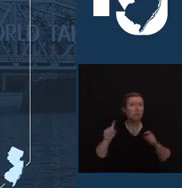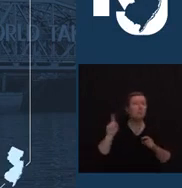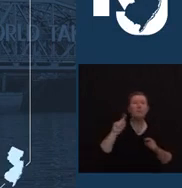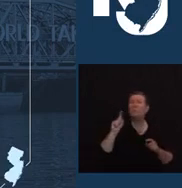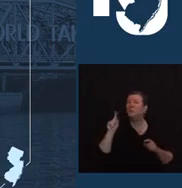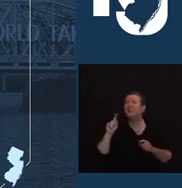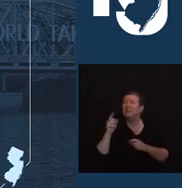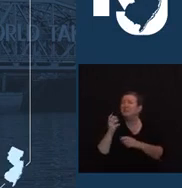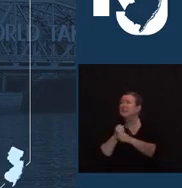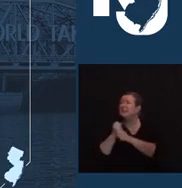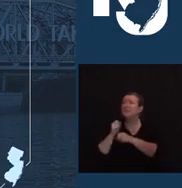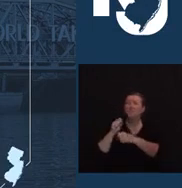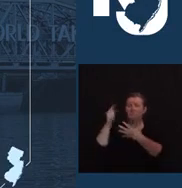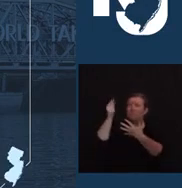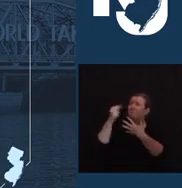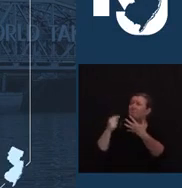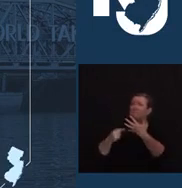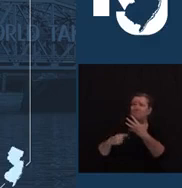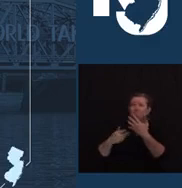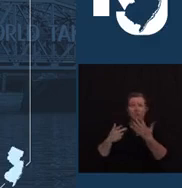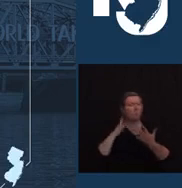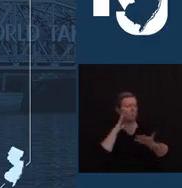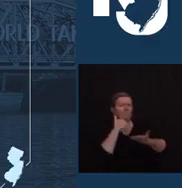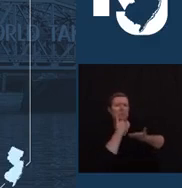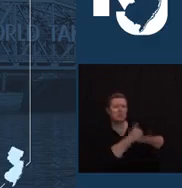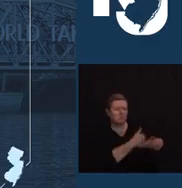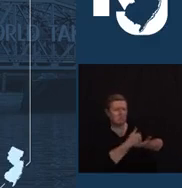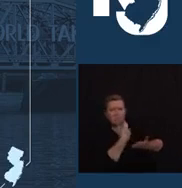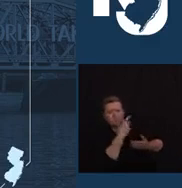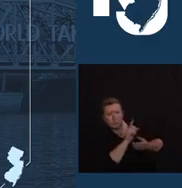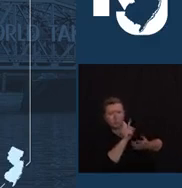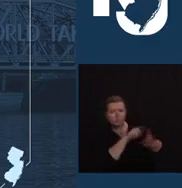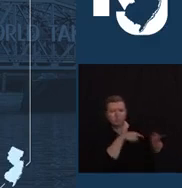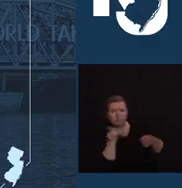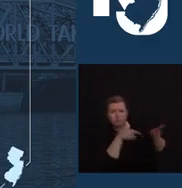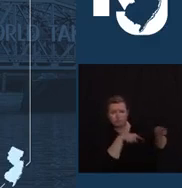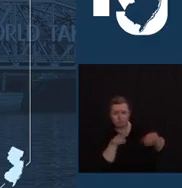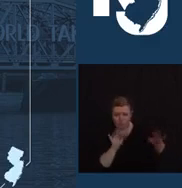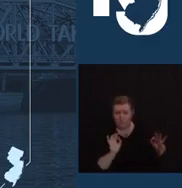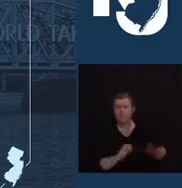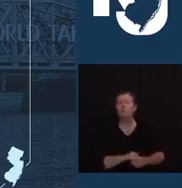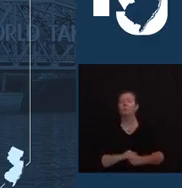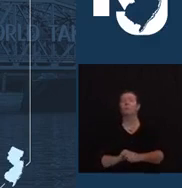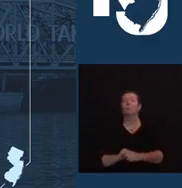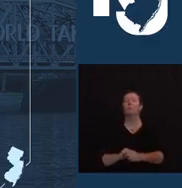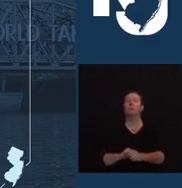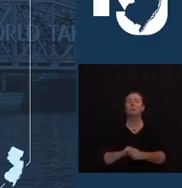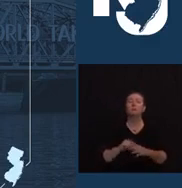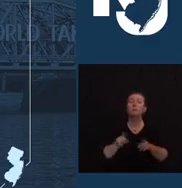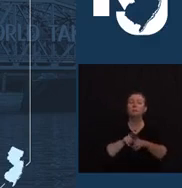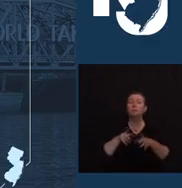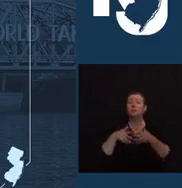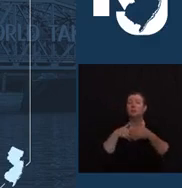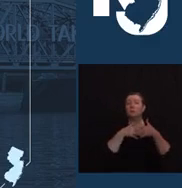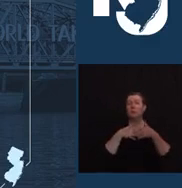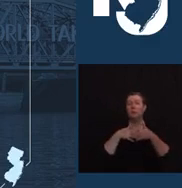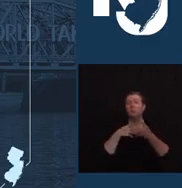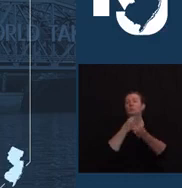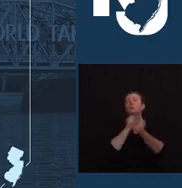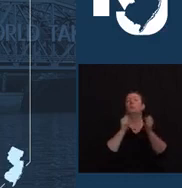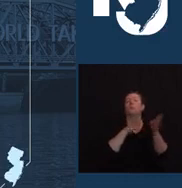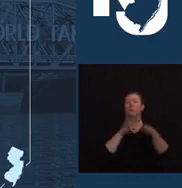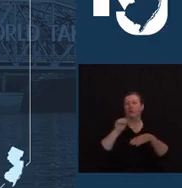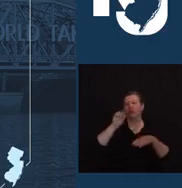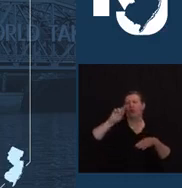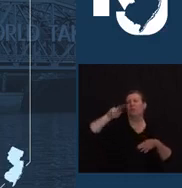also must make the most of the American Rescue Plan funds we've been given to support our small business community and our